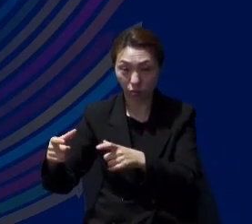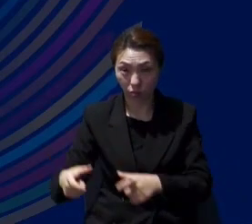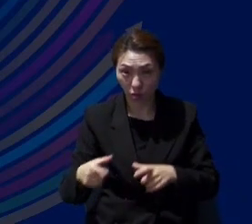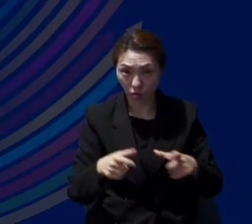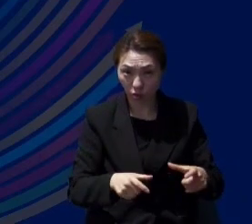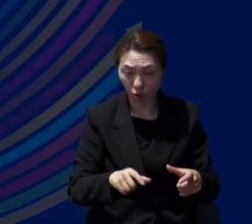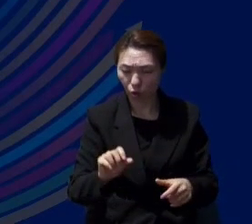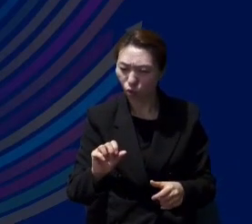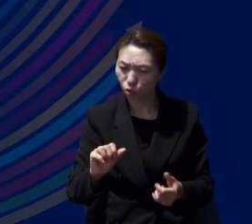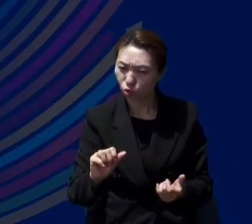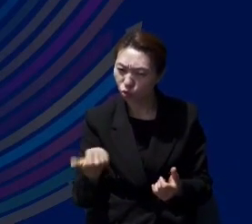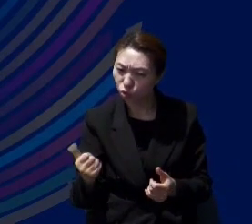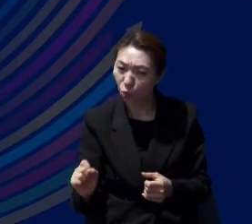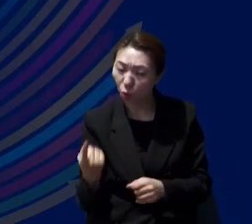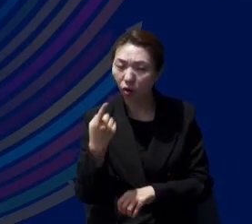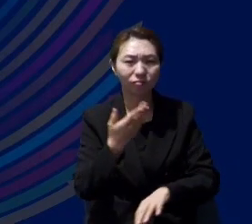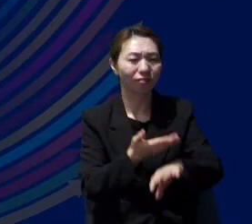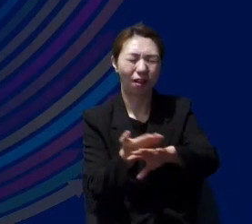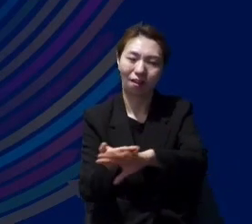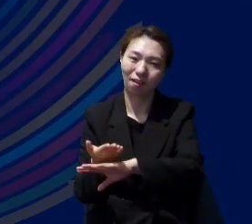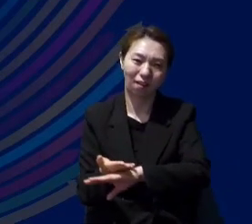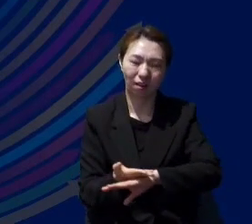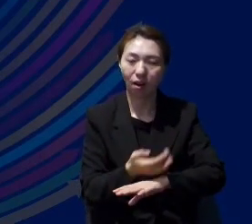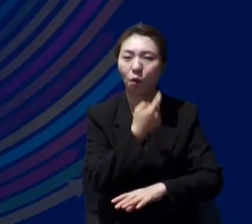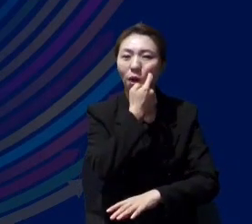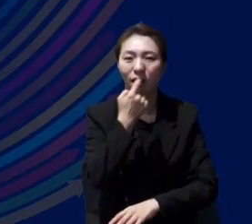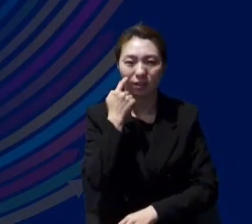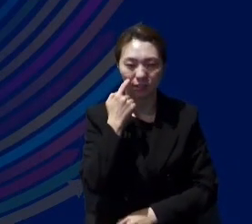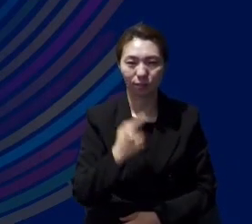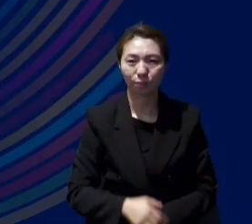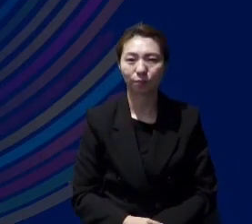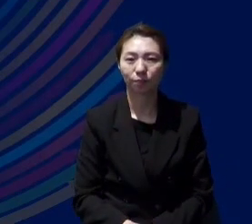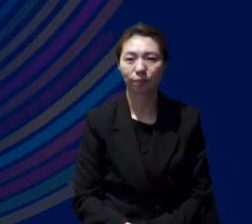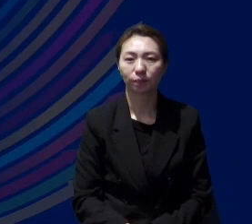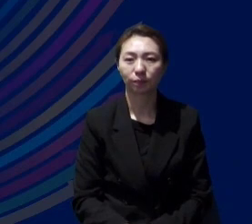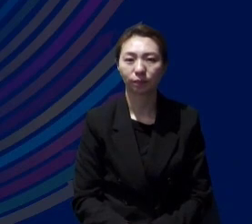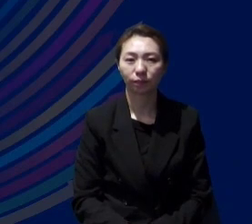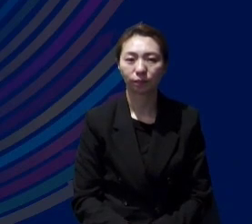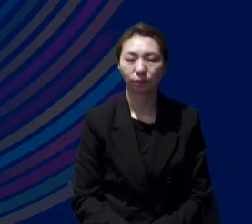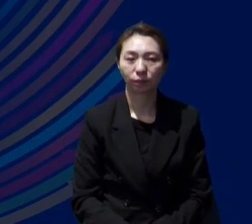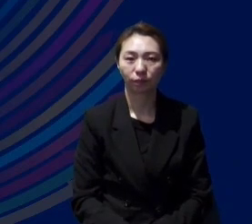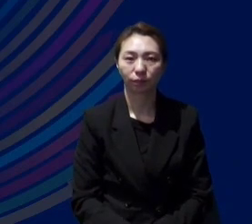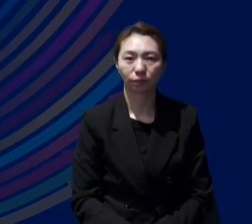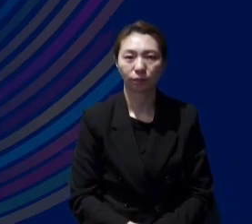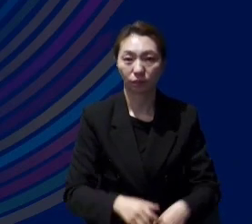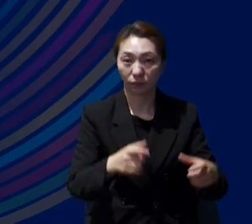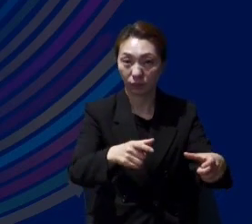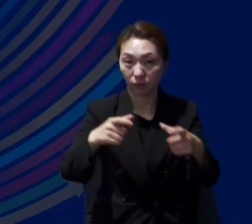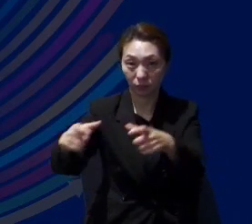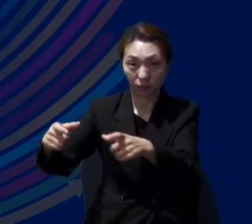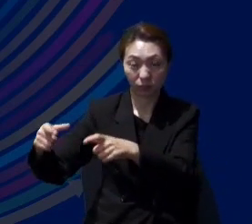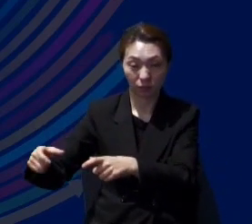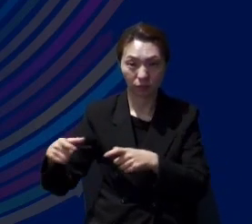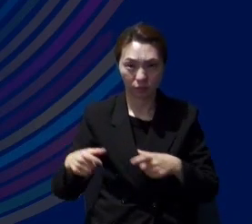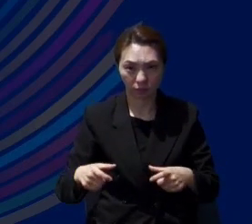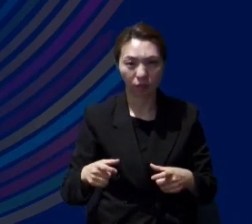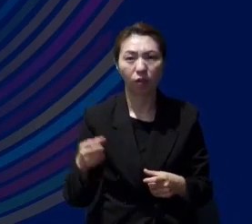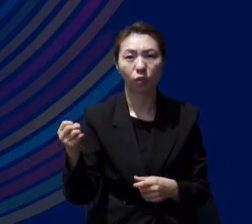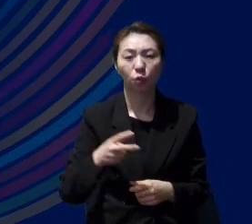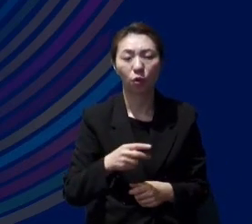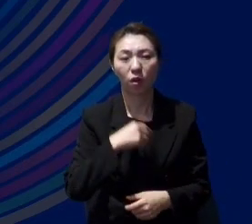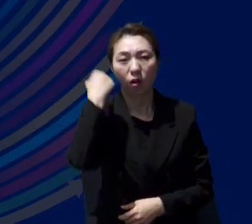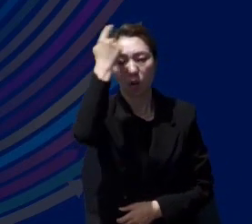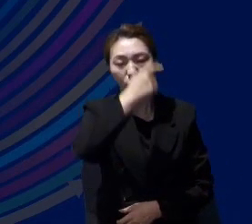It's quite difficult, as I said before, to look at county and race ethnicity and multiple causes at the same time. So instead